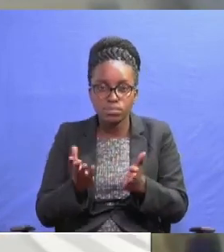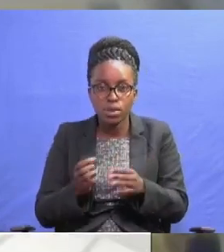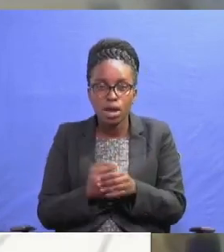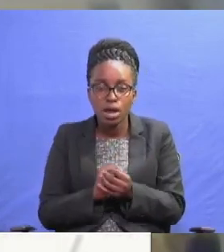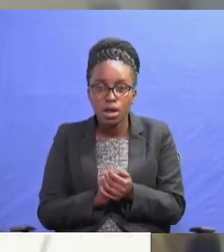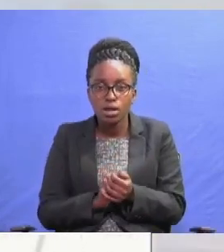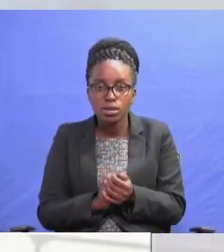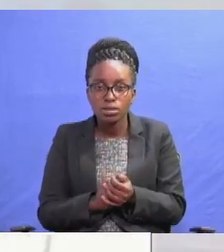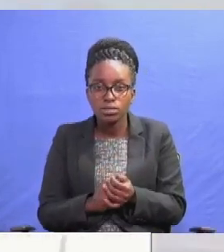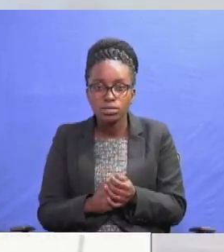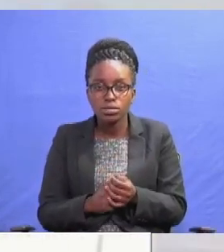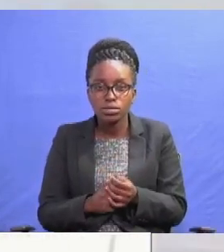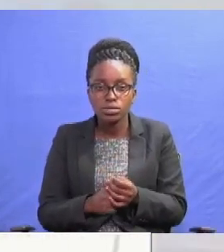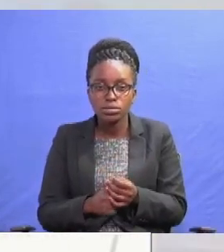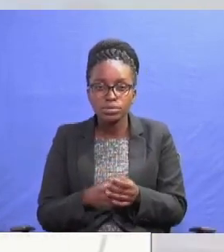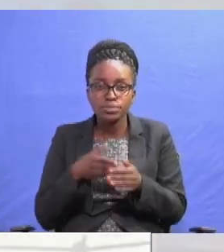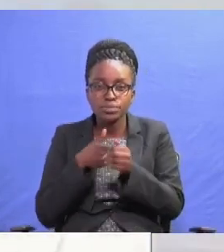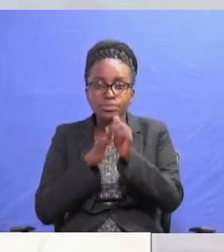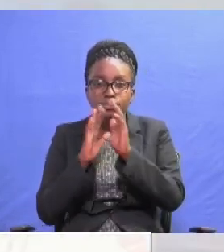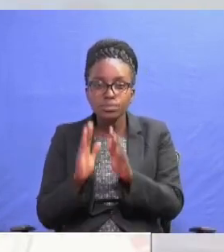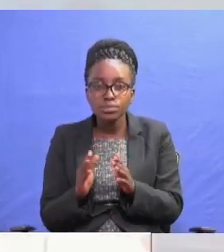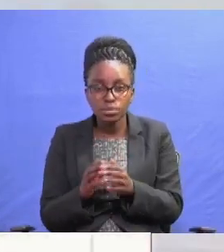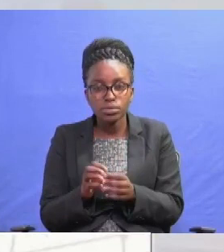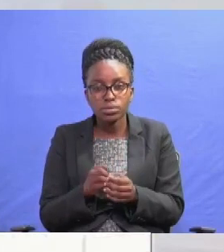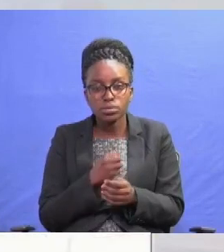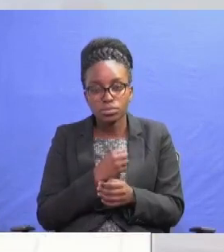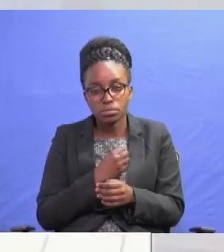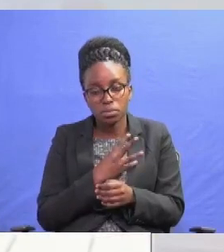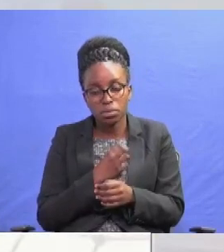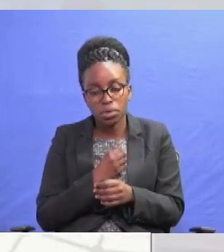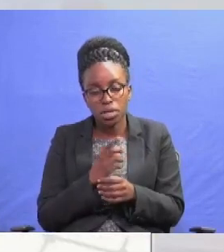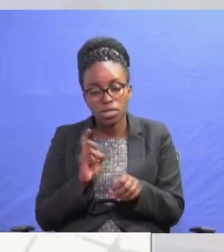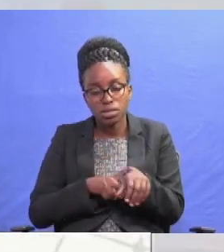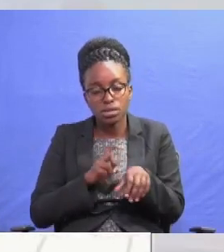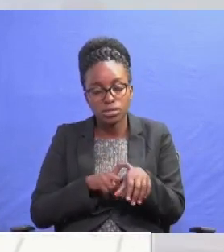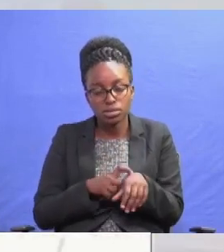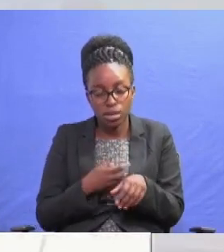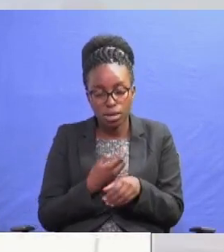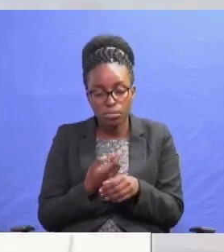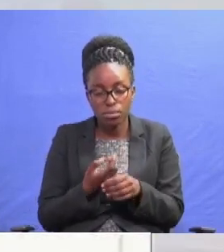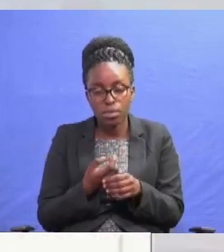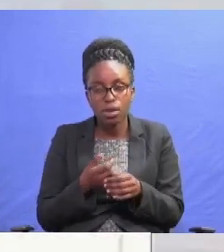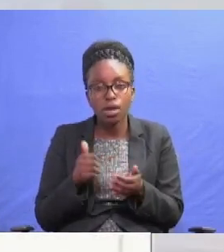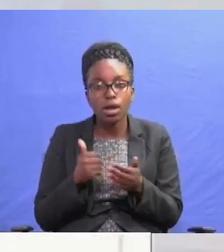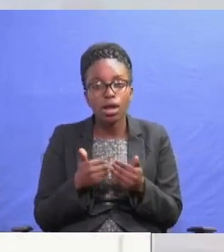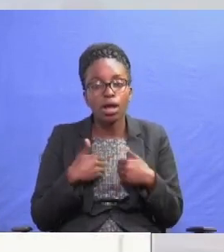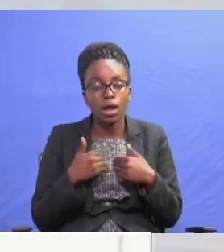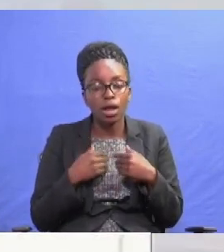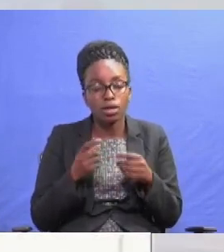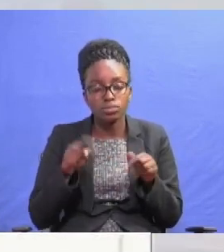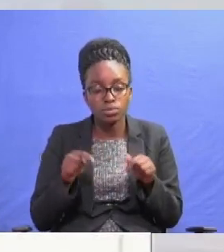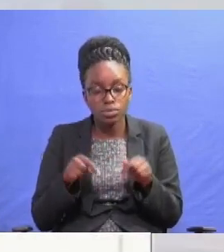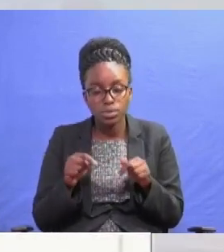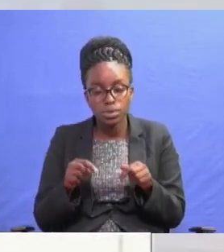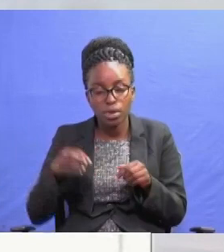Well, Prof, I'm afraid that is the time we had today. Many thanks, of course, for shedding some light on